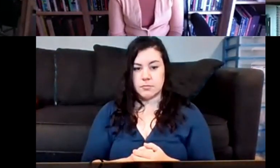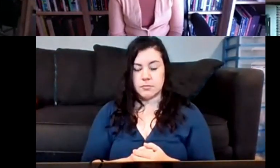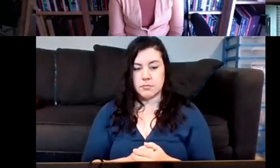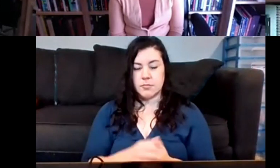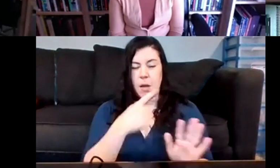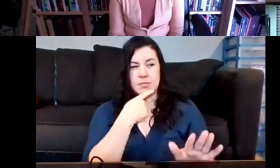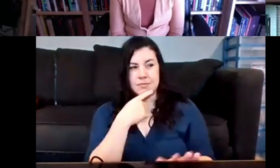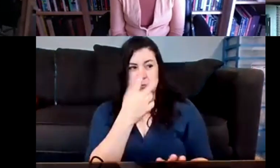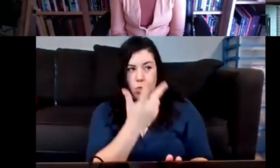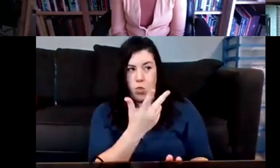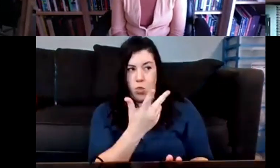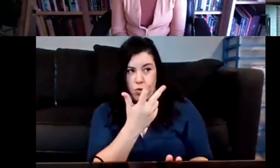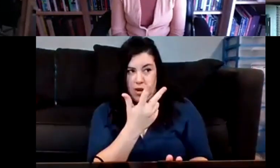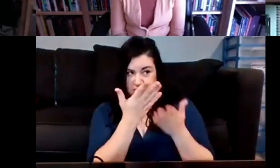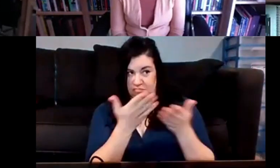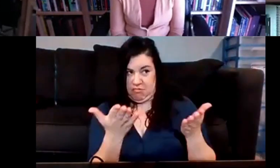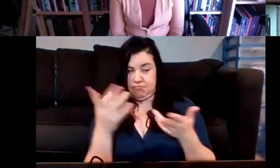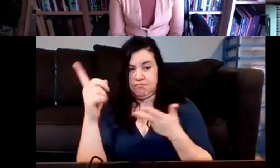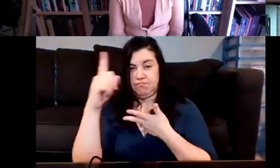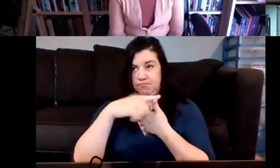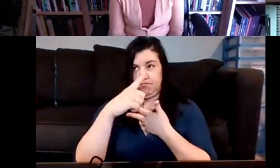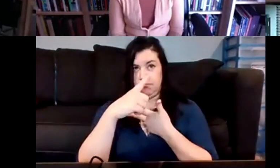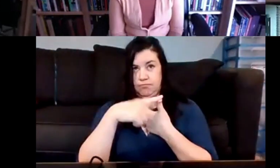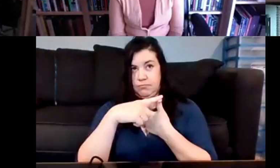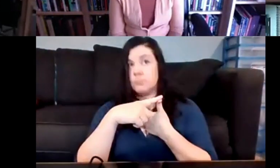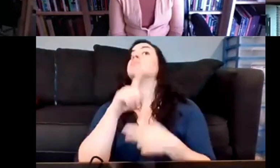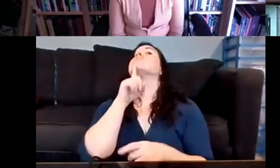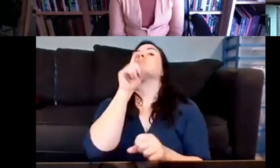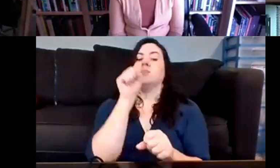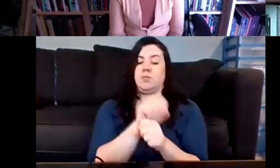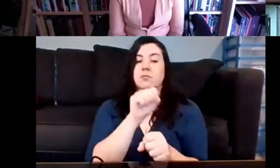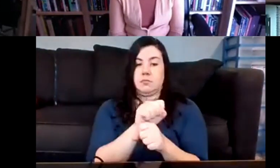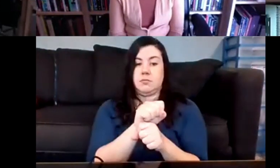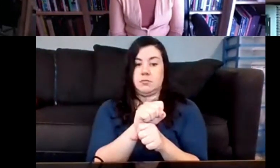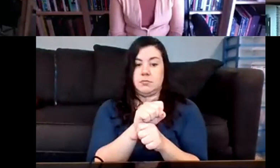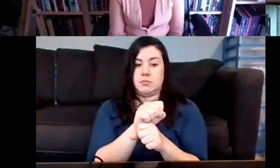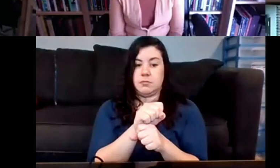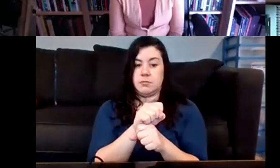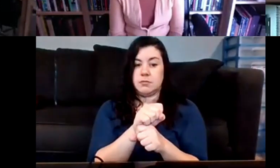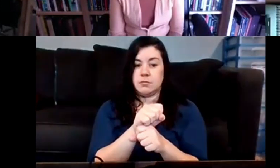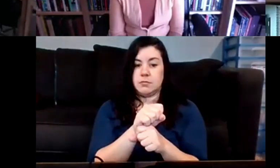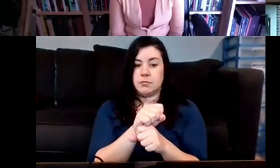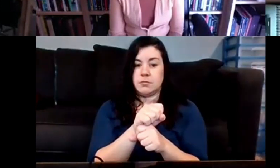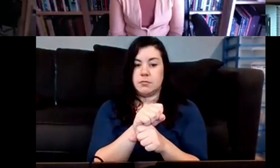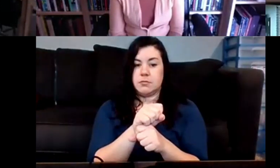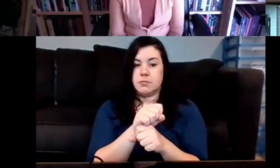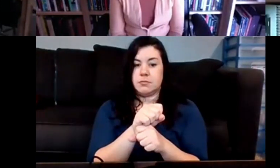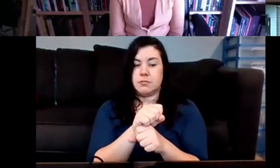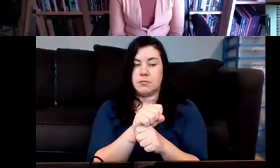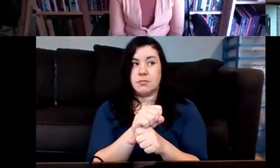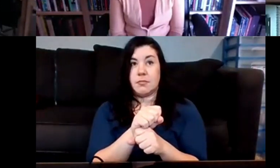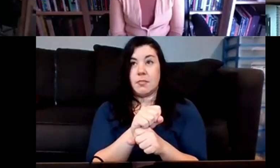One, absolutely. The first is, right, we have to account for the pleasure